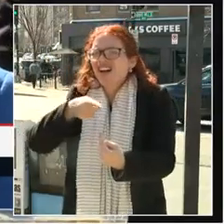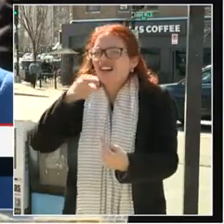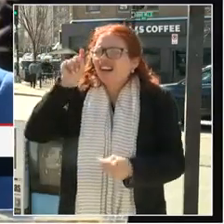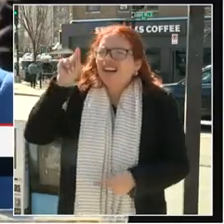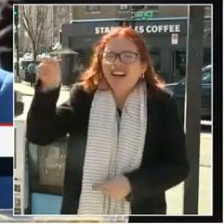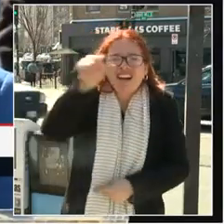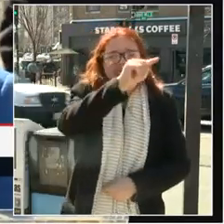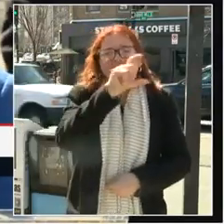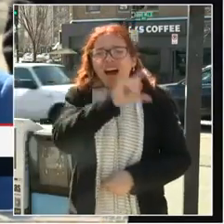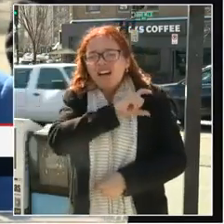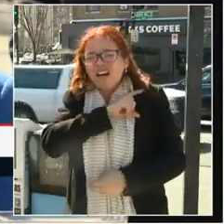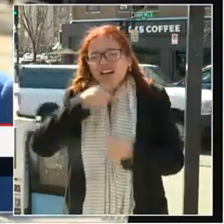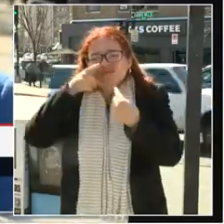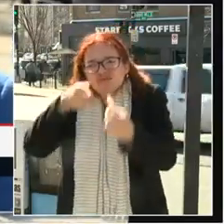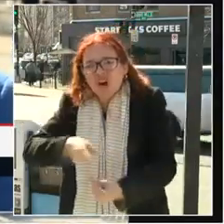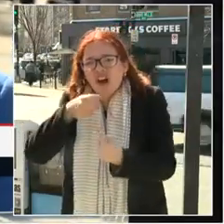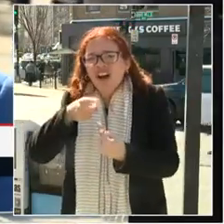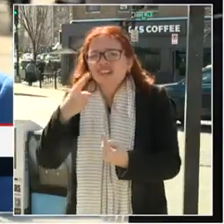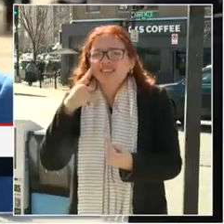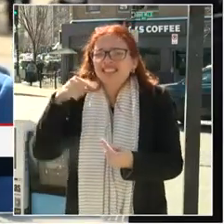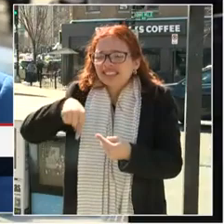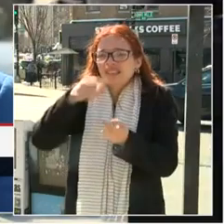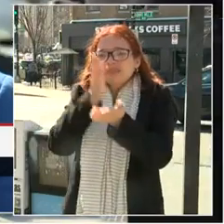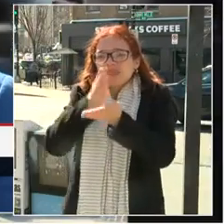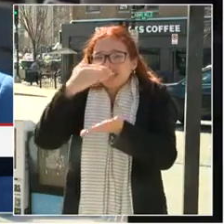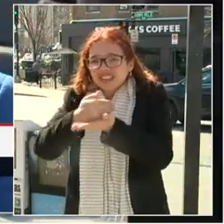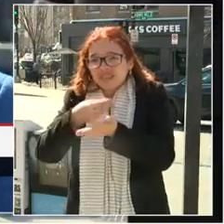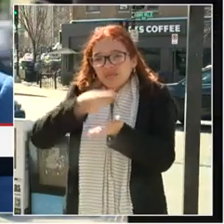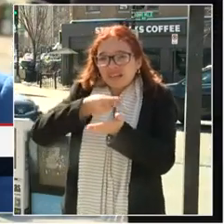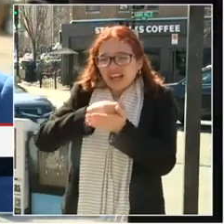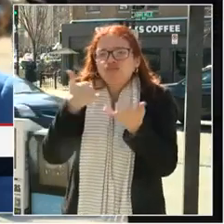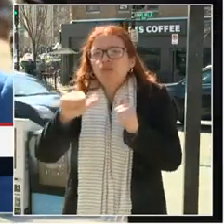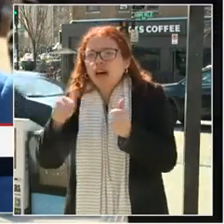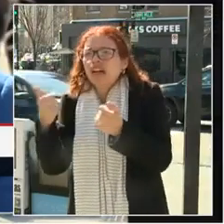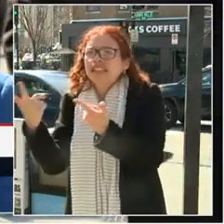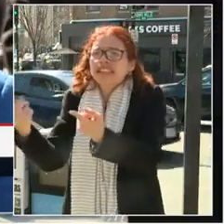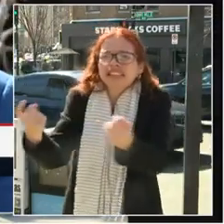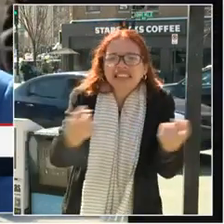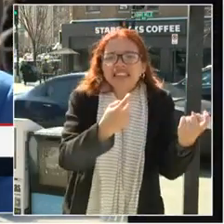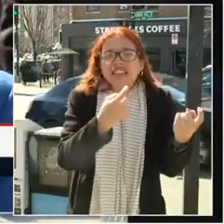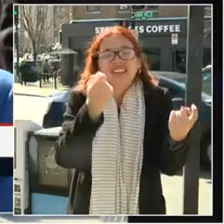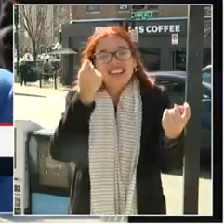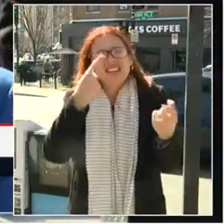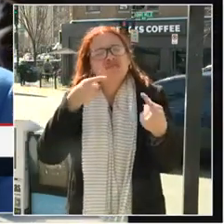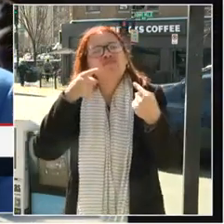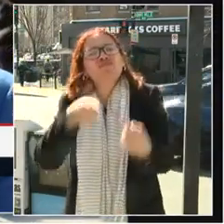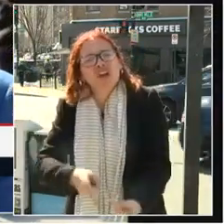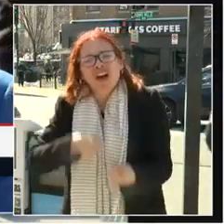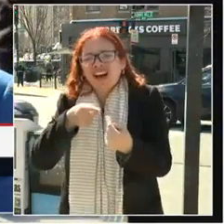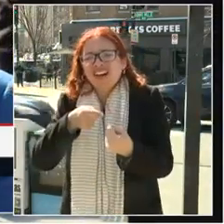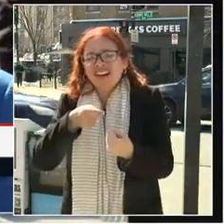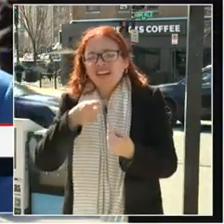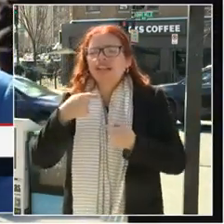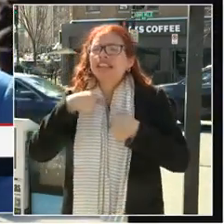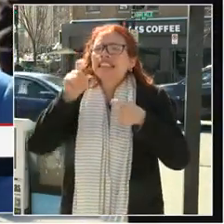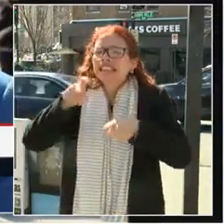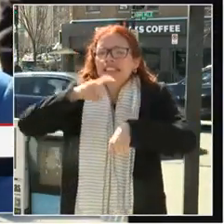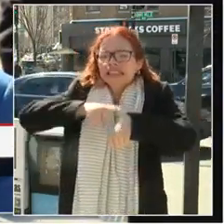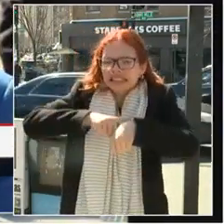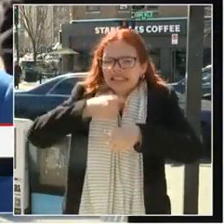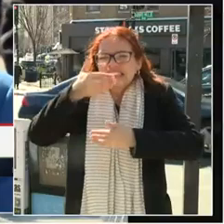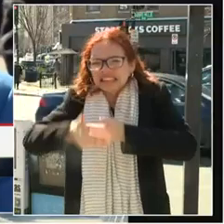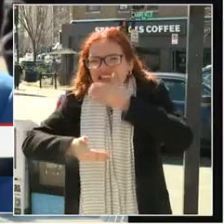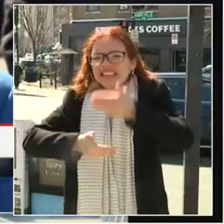this budget. We're having a hard time with recruitment, right? So I want us all to take the time, and this is despite the fact that we have the